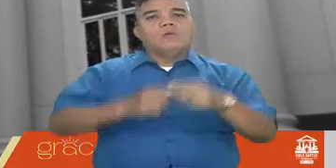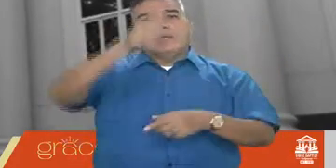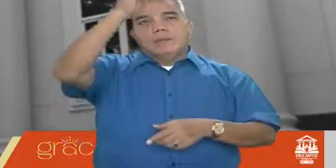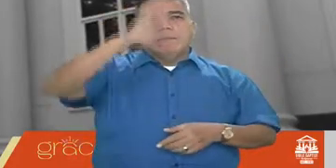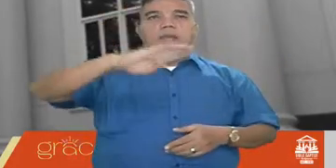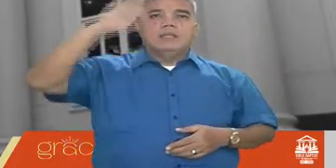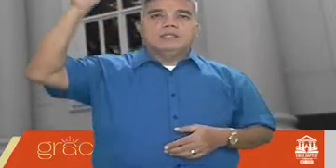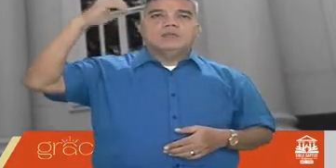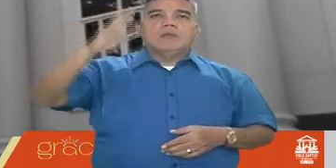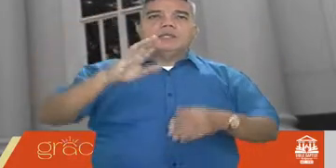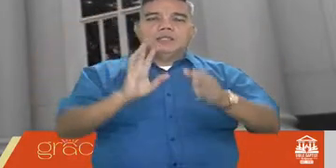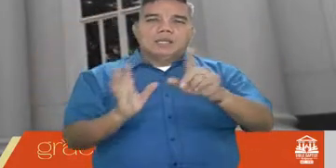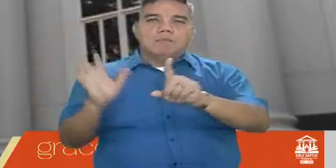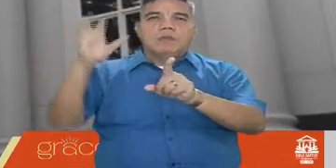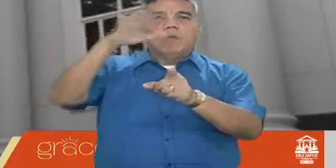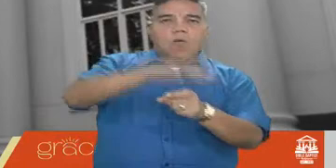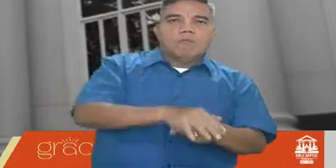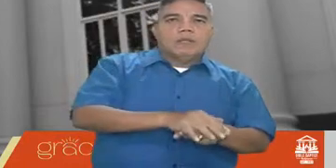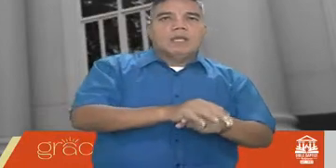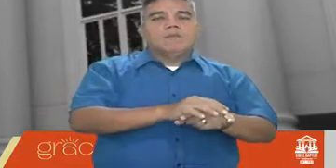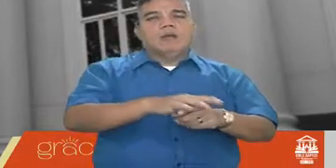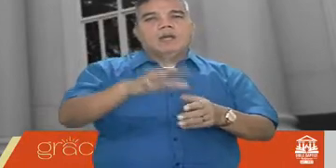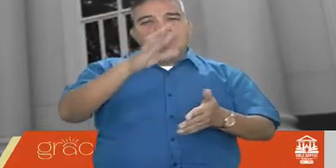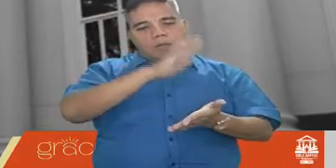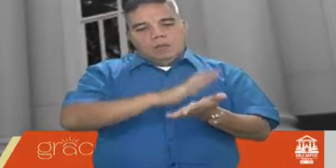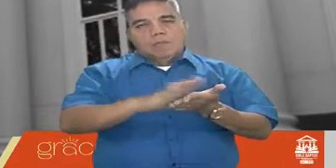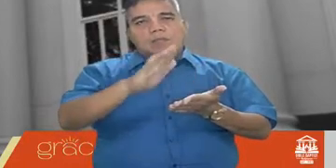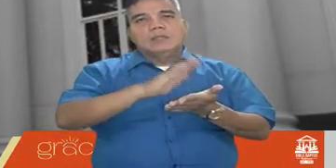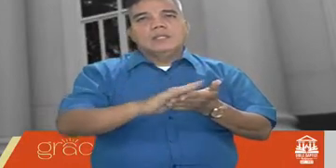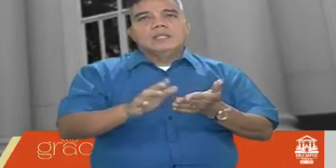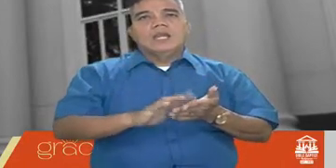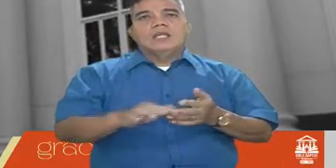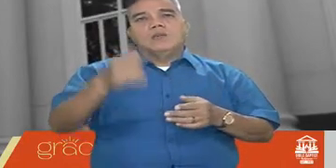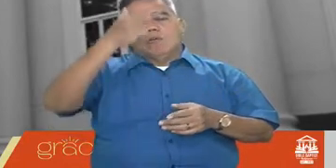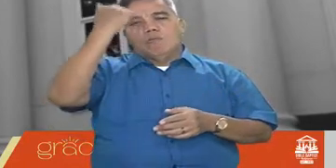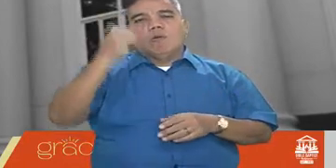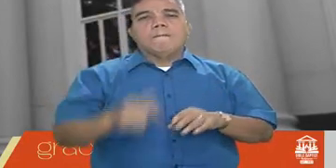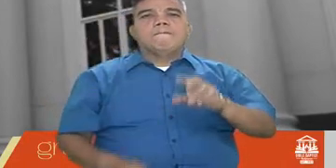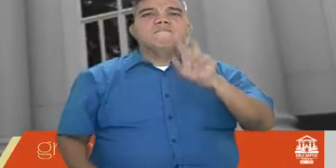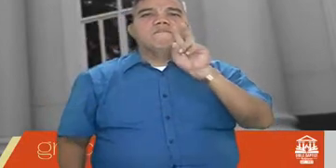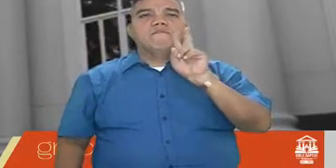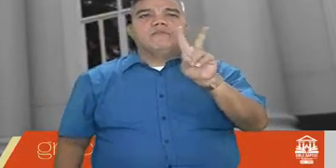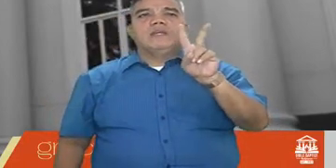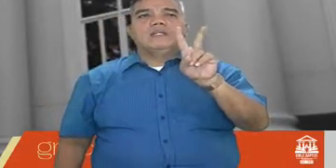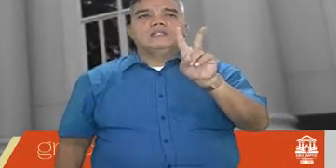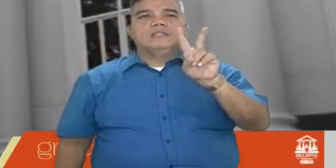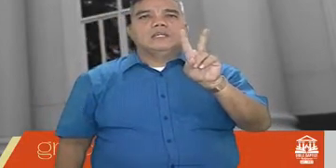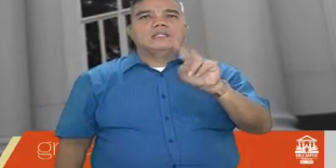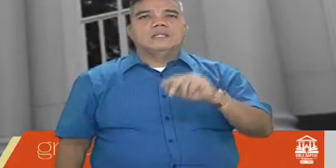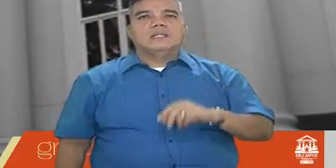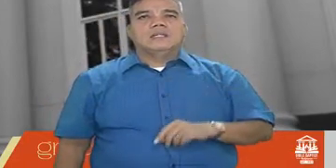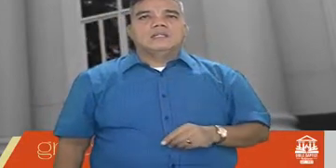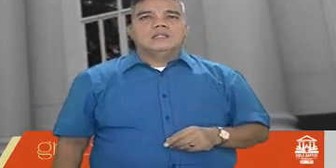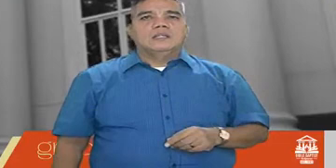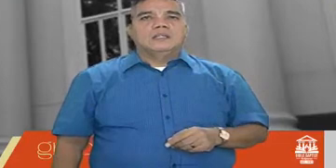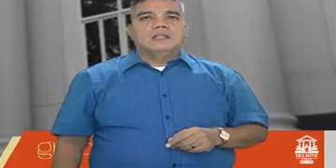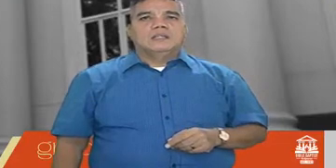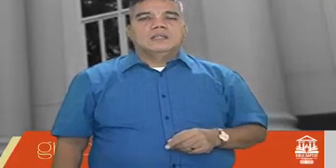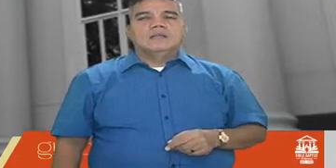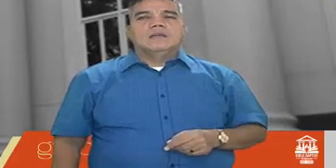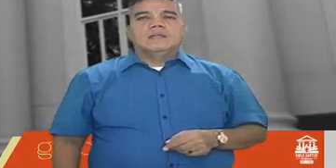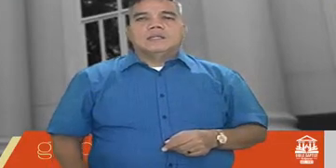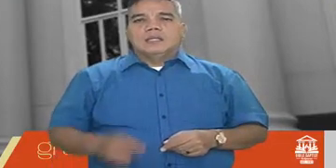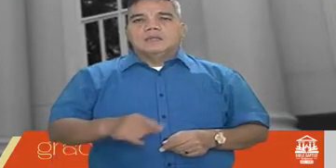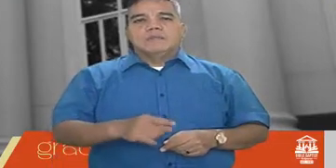Only by His grace can we overcome our fleshly desire for vengeance. Kay kanang pagpanimalos,